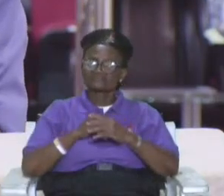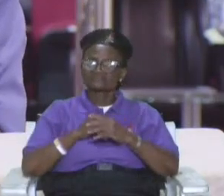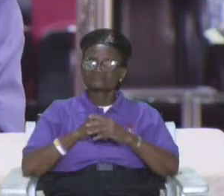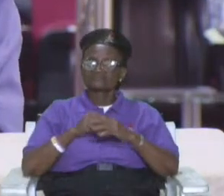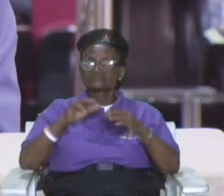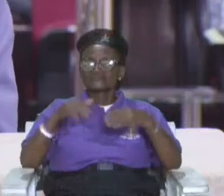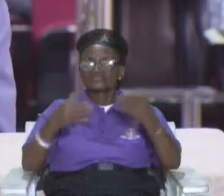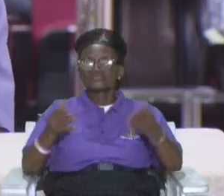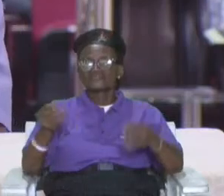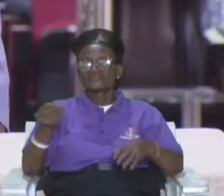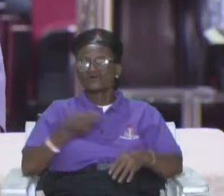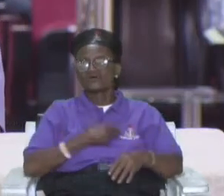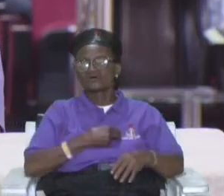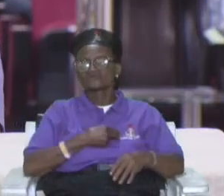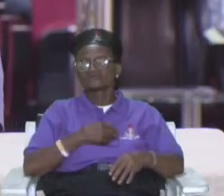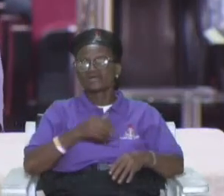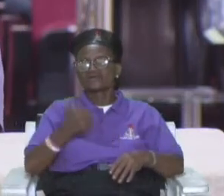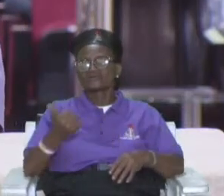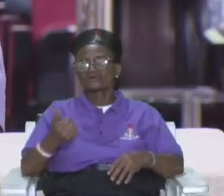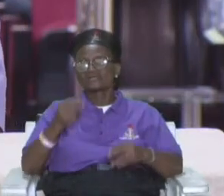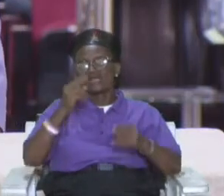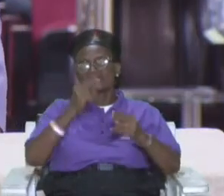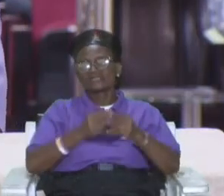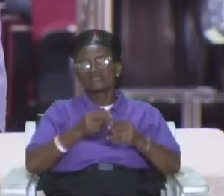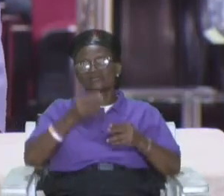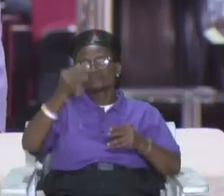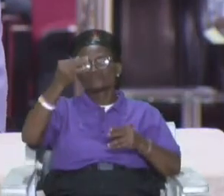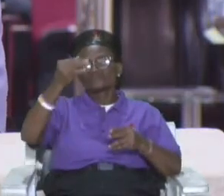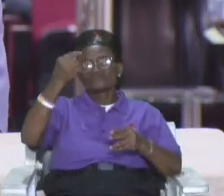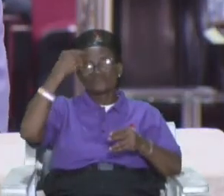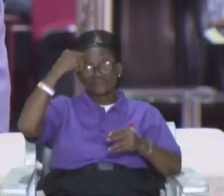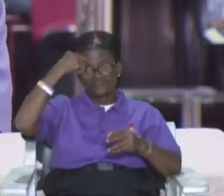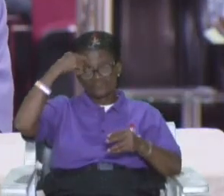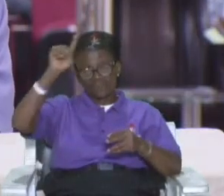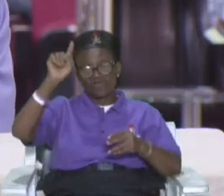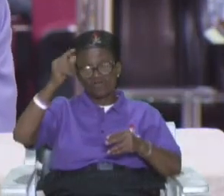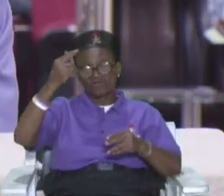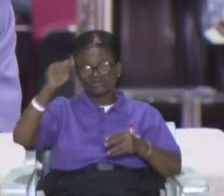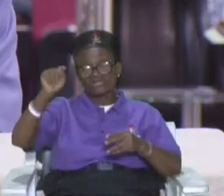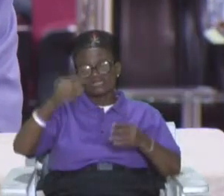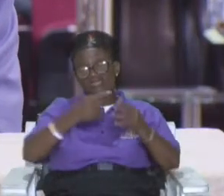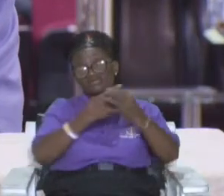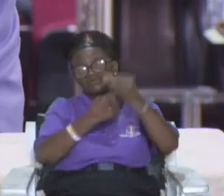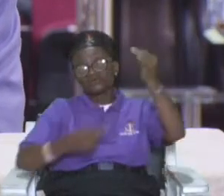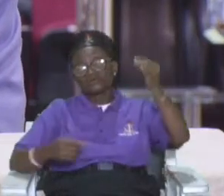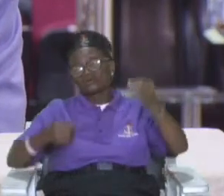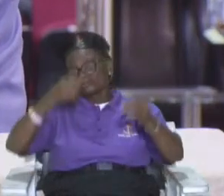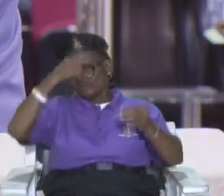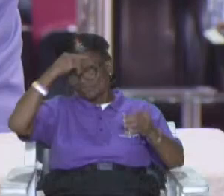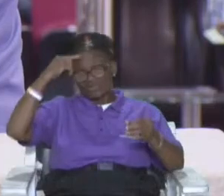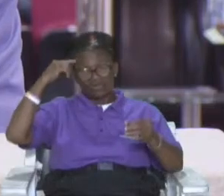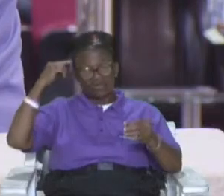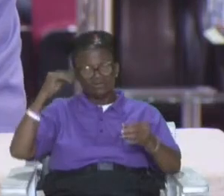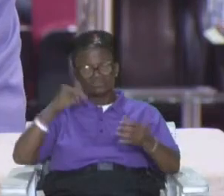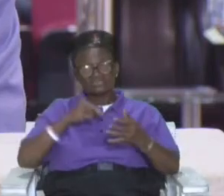gives us another name for the rod. He calls it